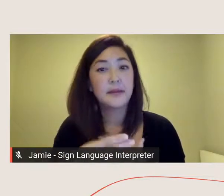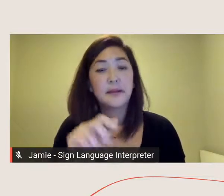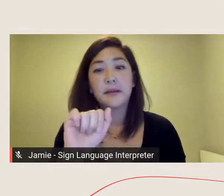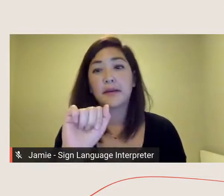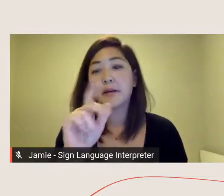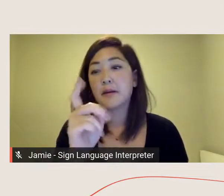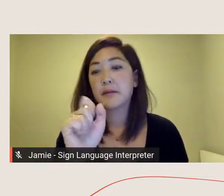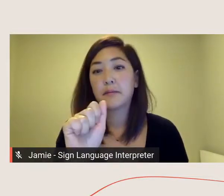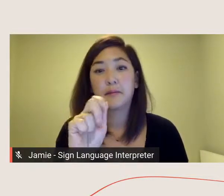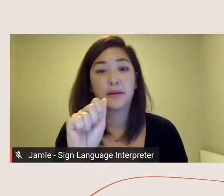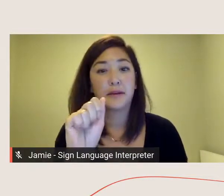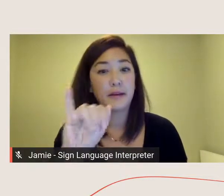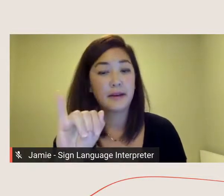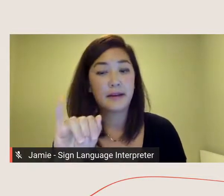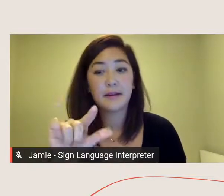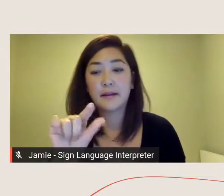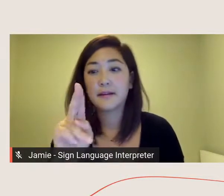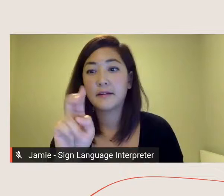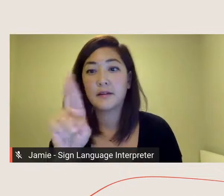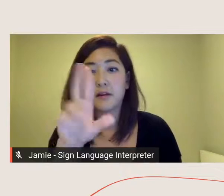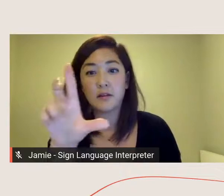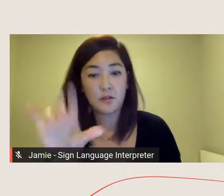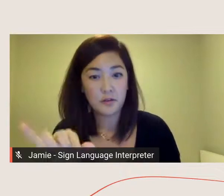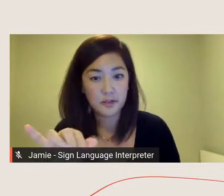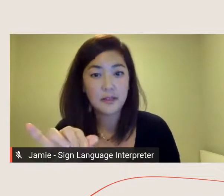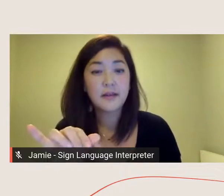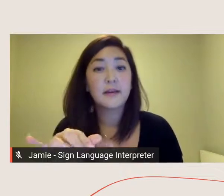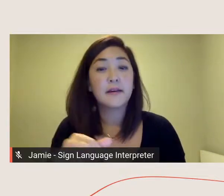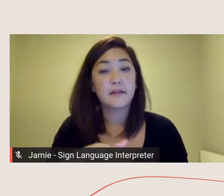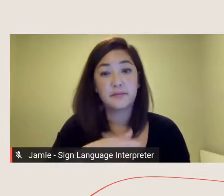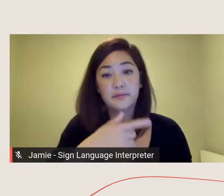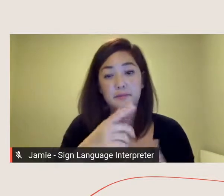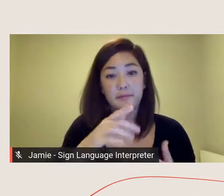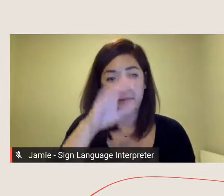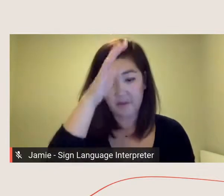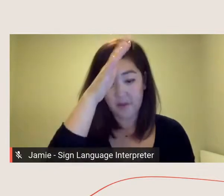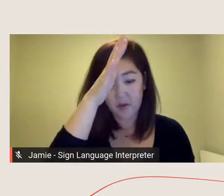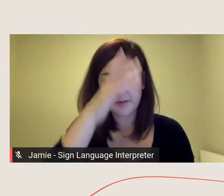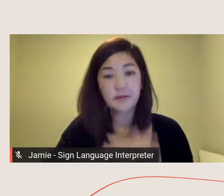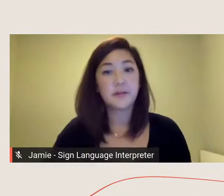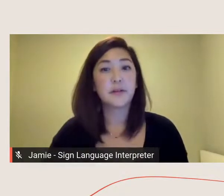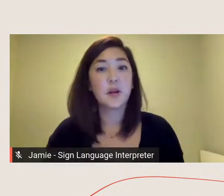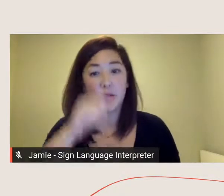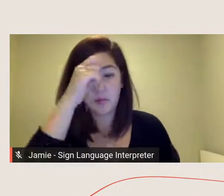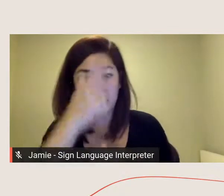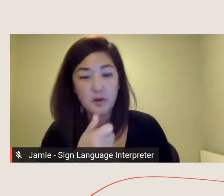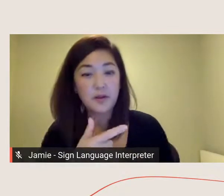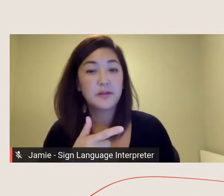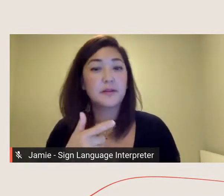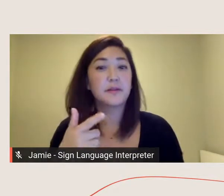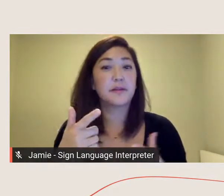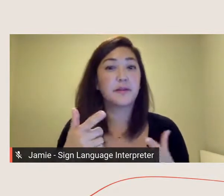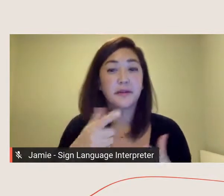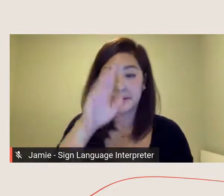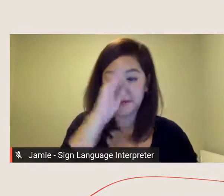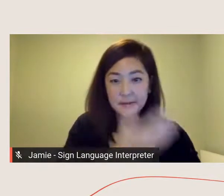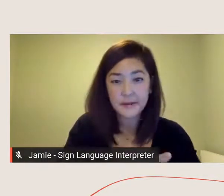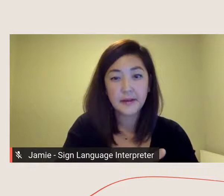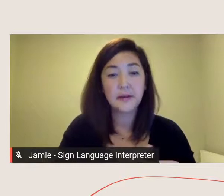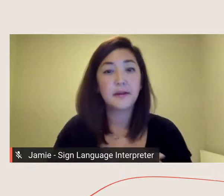father, partner, friend, and nephew, remembered by his aunt as a peacemaker.